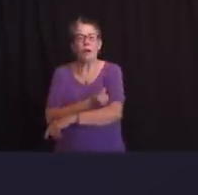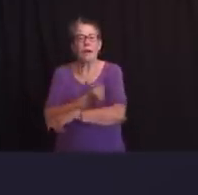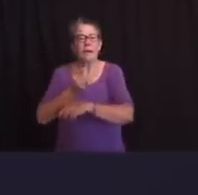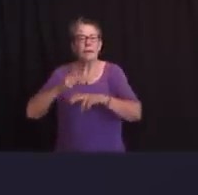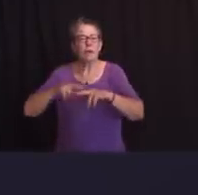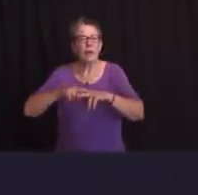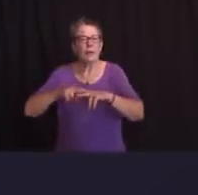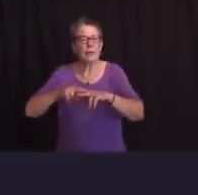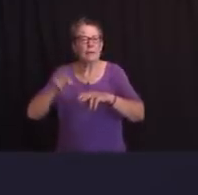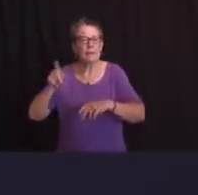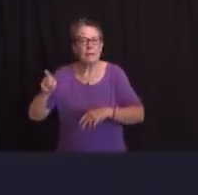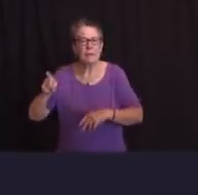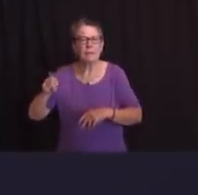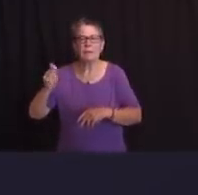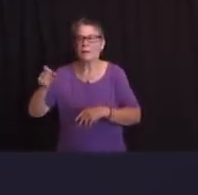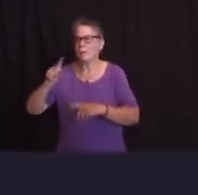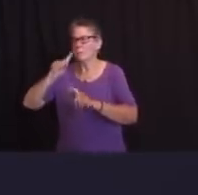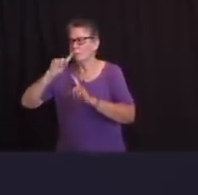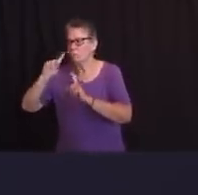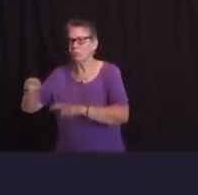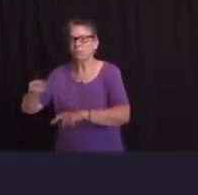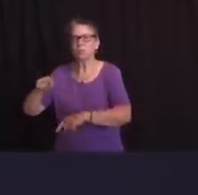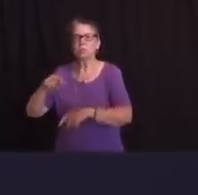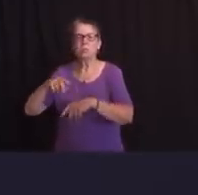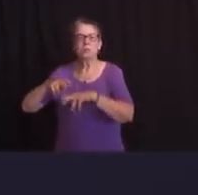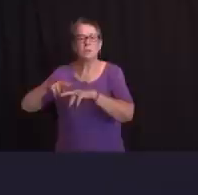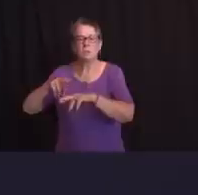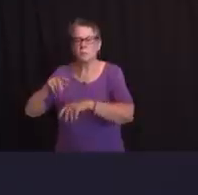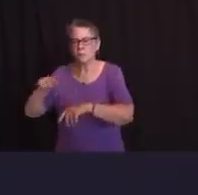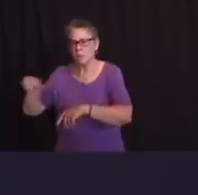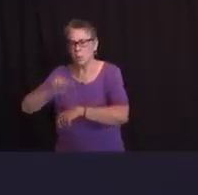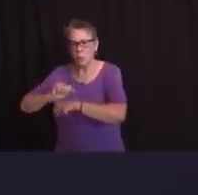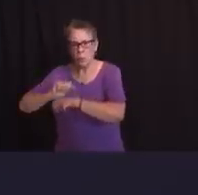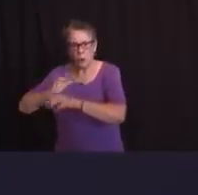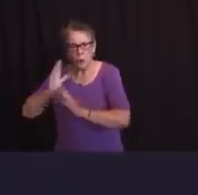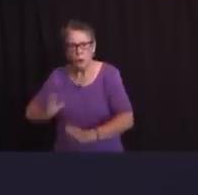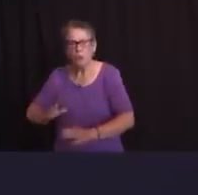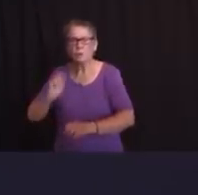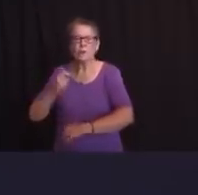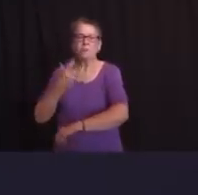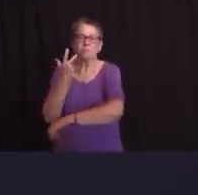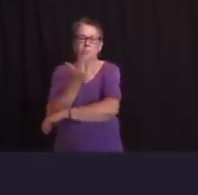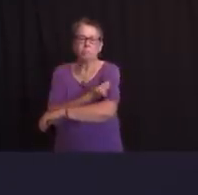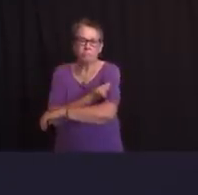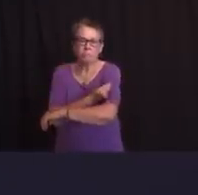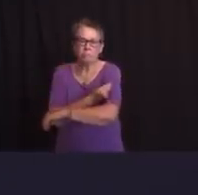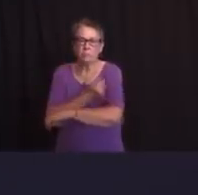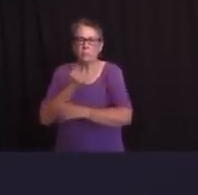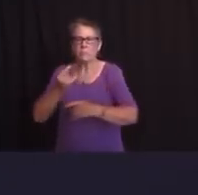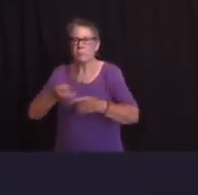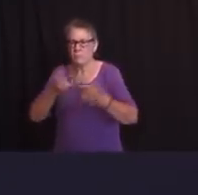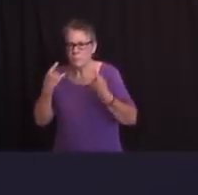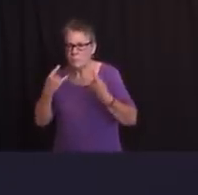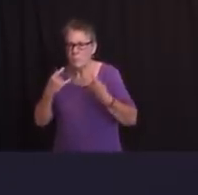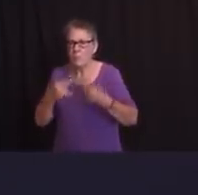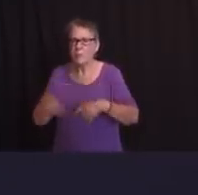workers who are New Jerseyans and also for New Jersey Transit employees? Thank you. Thank you,